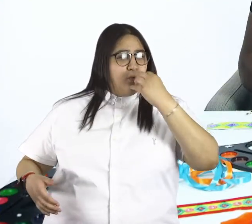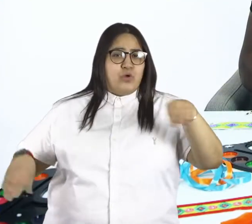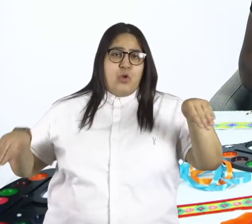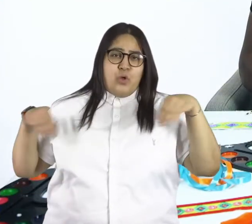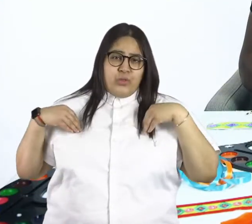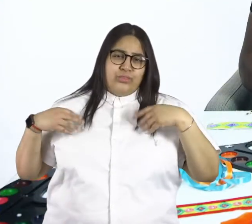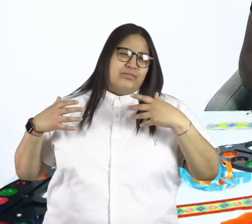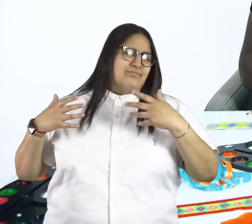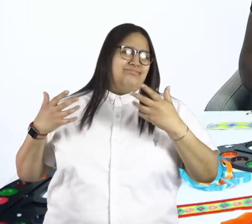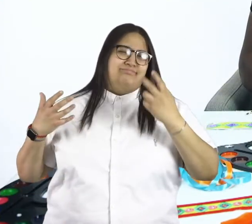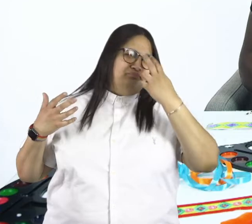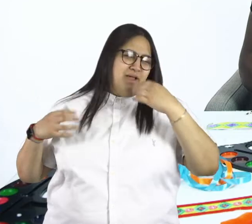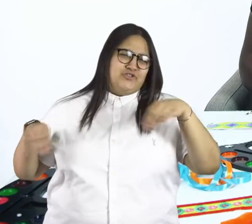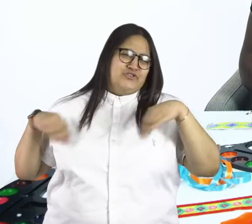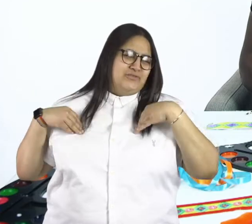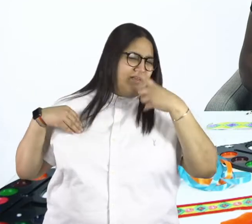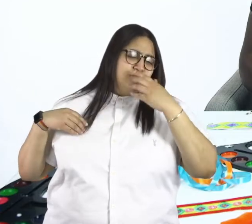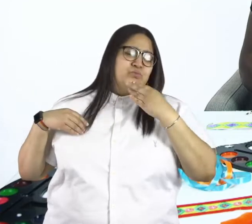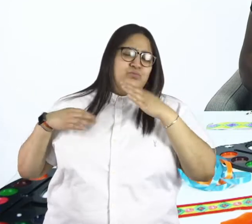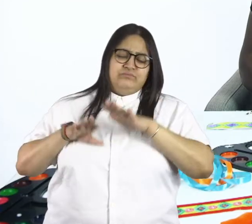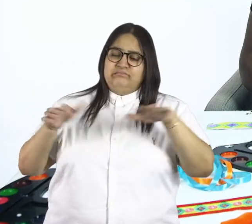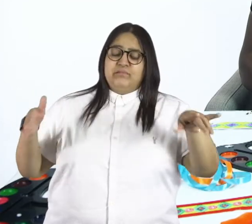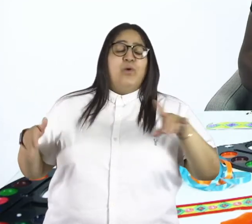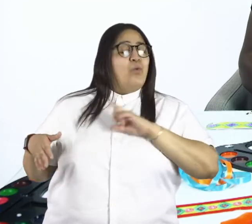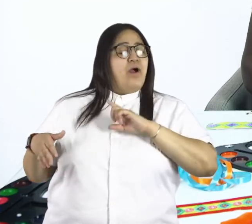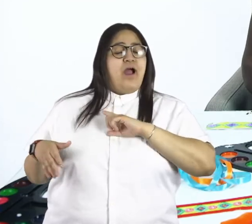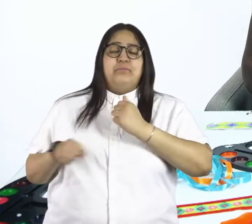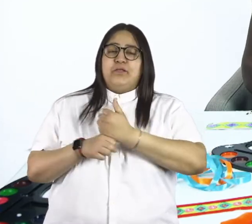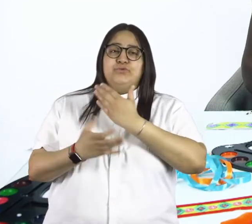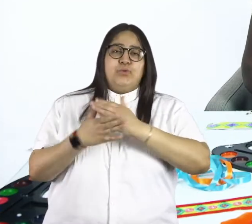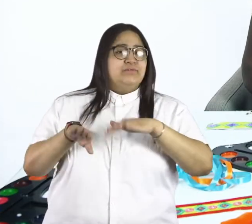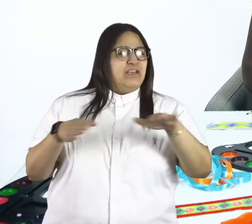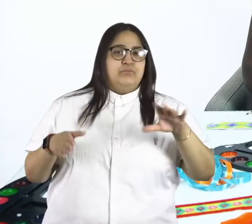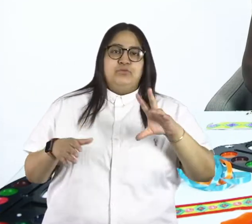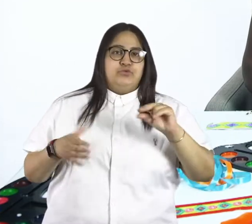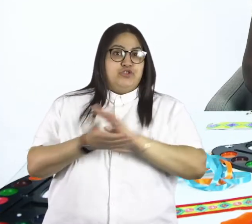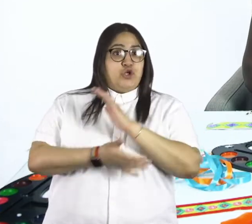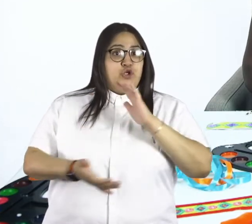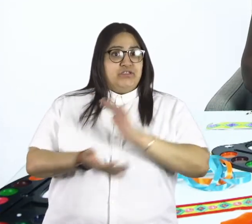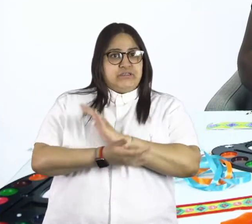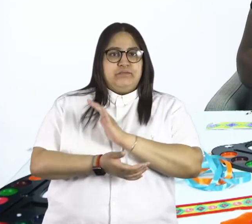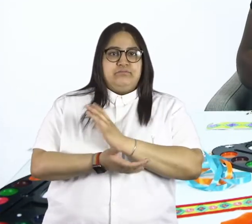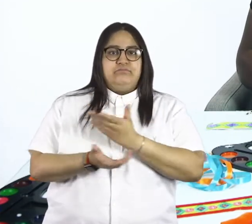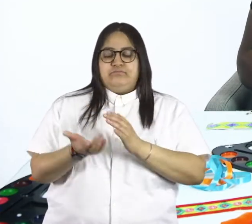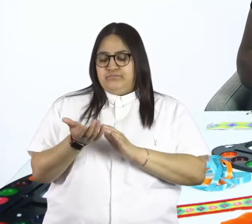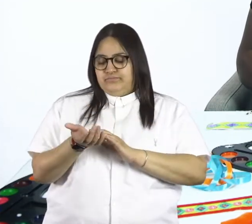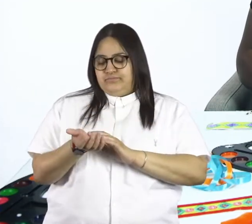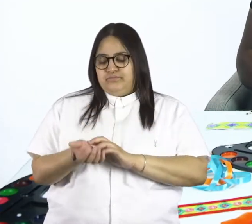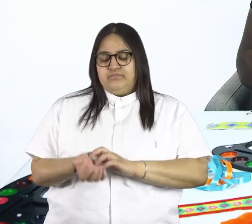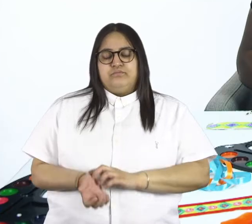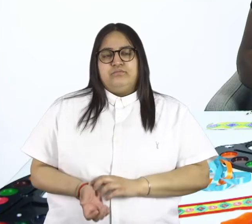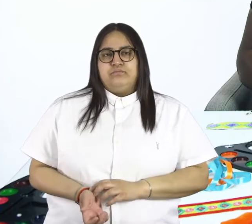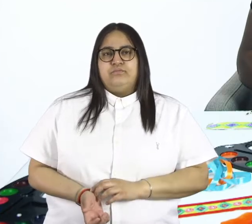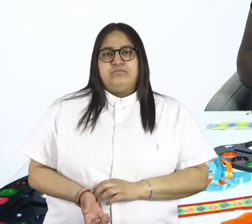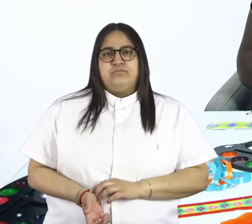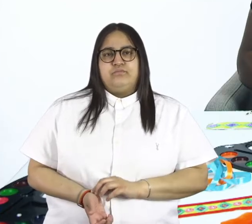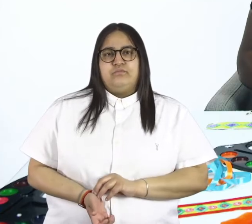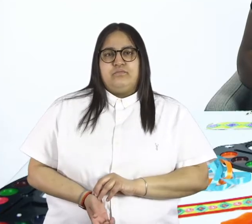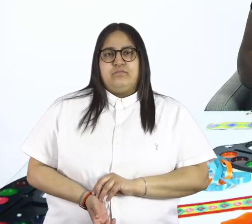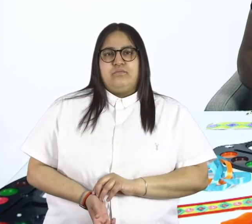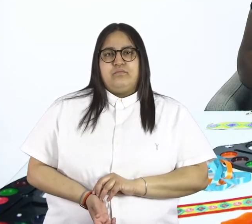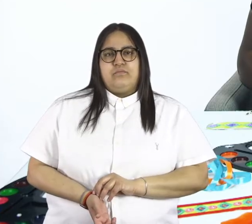of bed sheet or something that you don't need or you don't really require at home, you can also use that to cover your surfaces. Or a typical one that